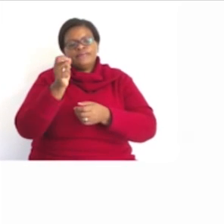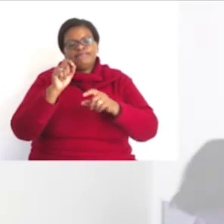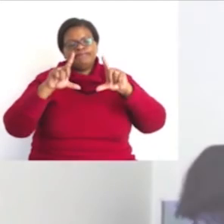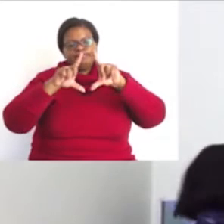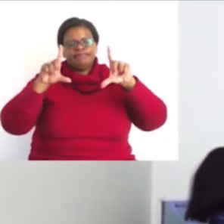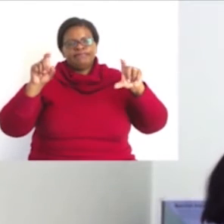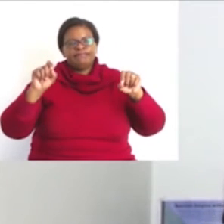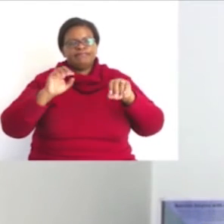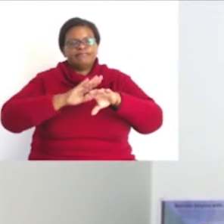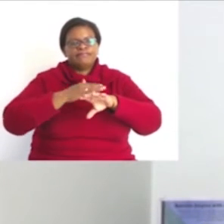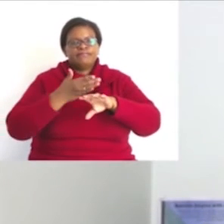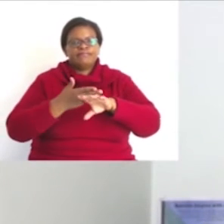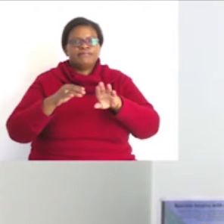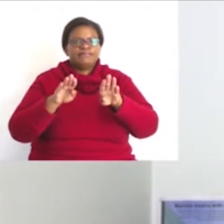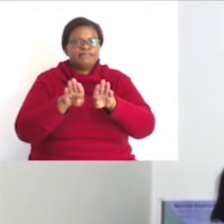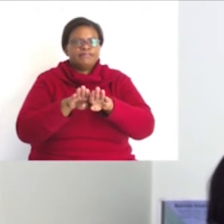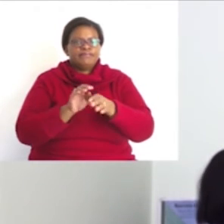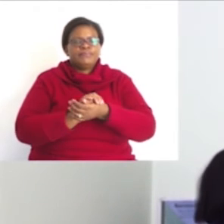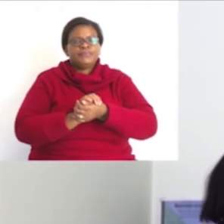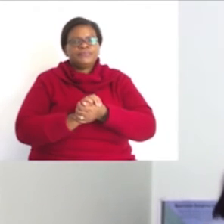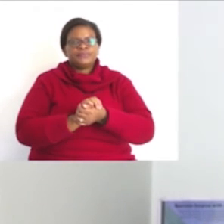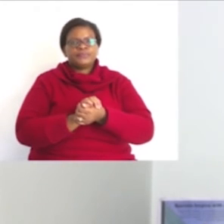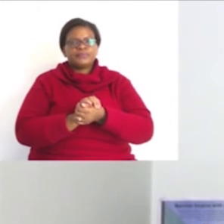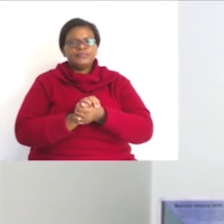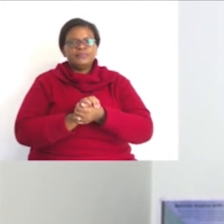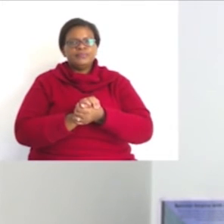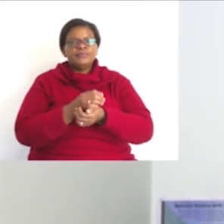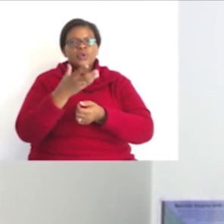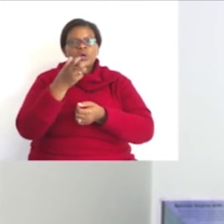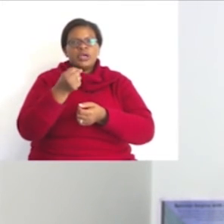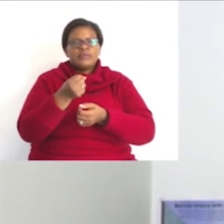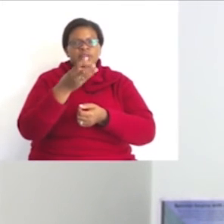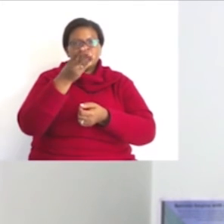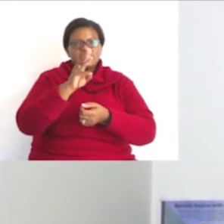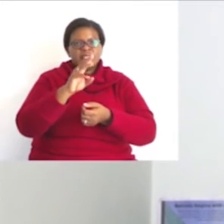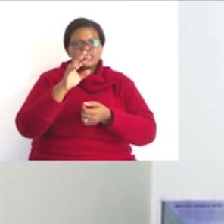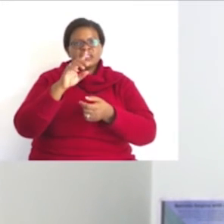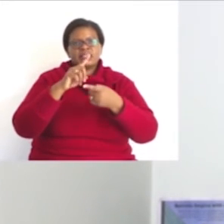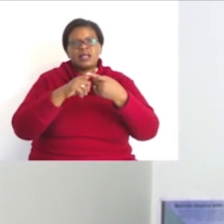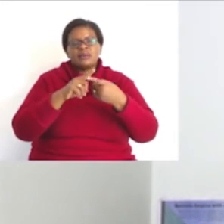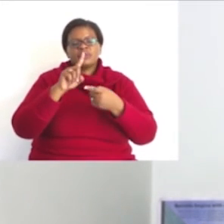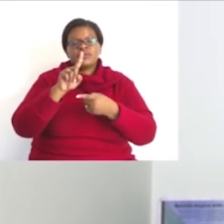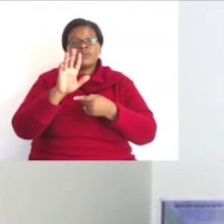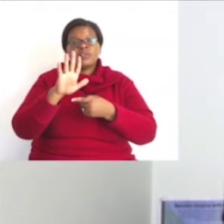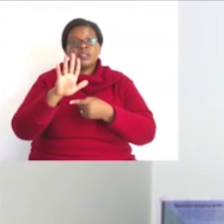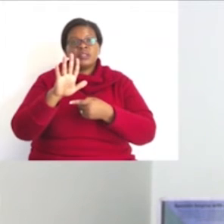the first example. For example, we have 6 times